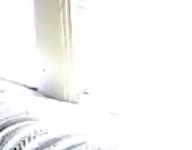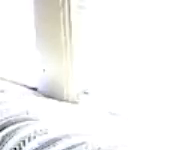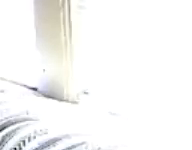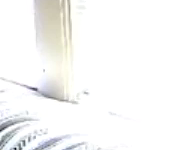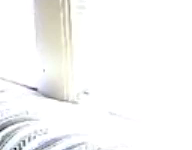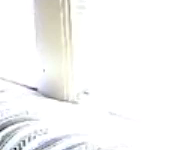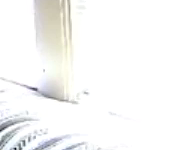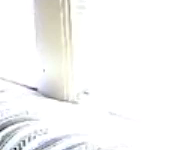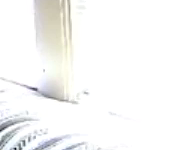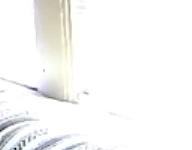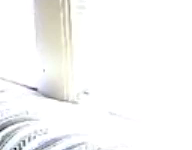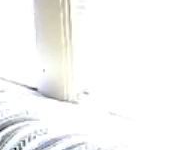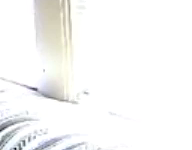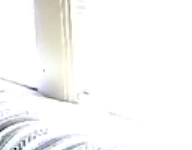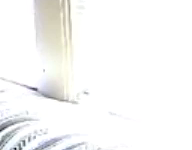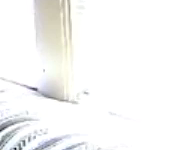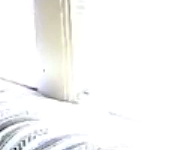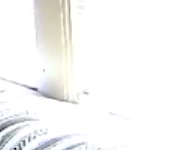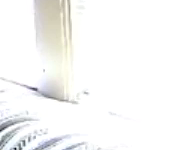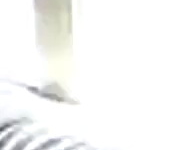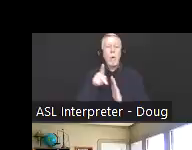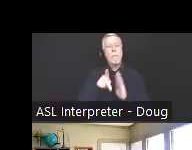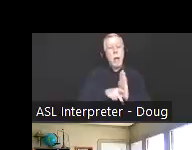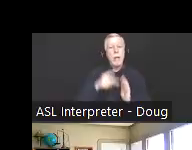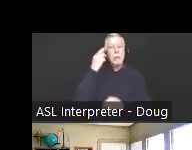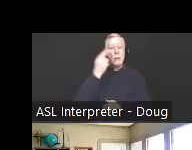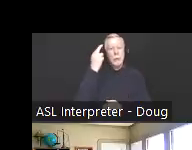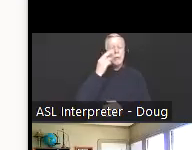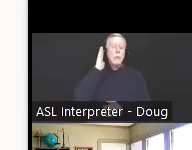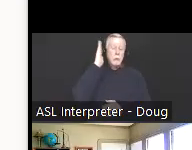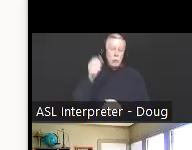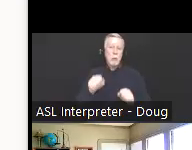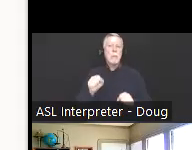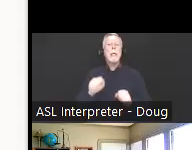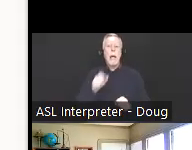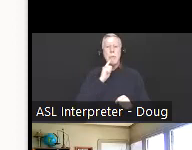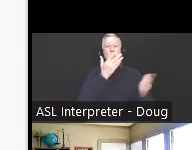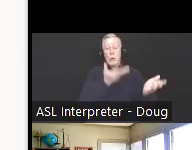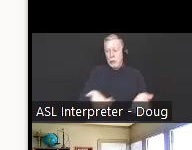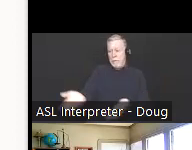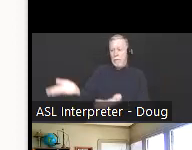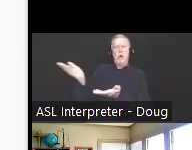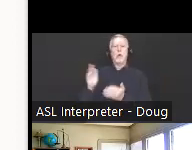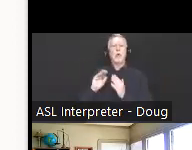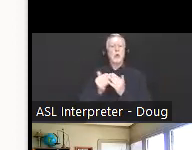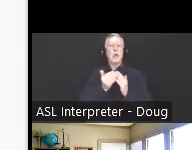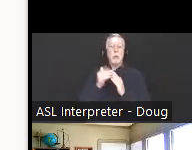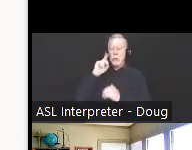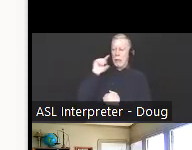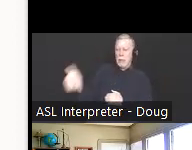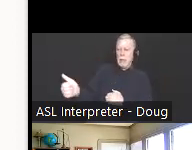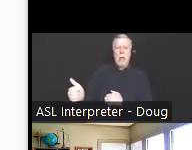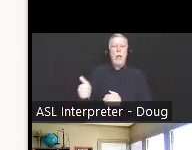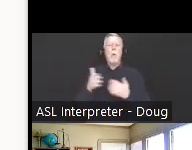for legal or policy reasons, you're going to be able to defer to the community, and whatever gets created, give